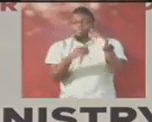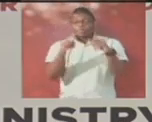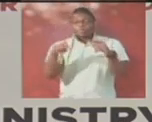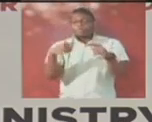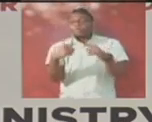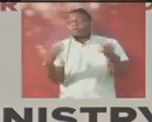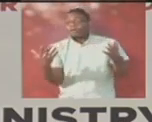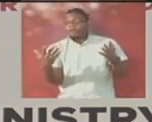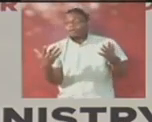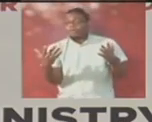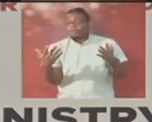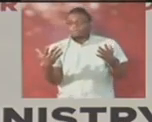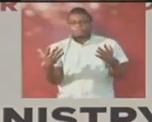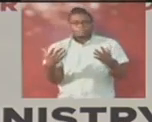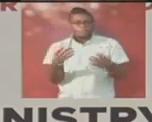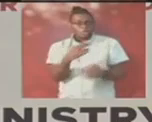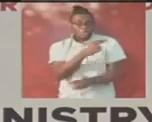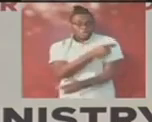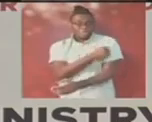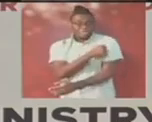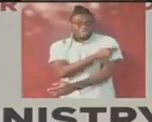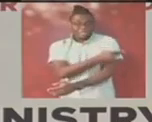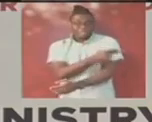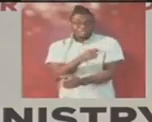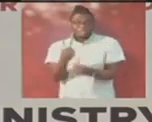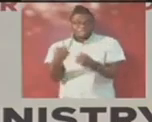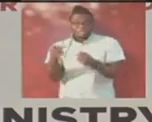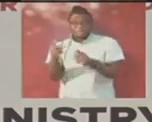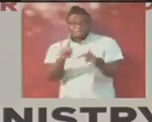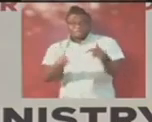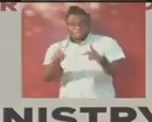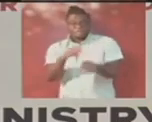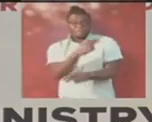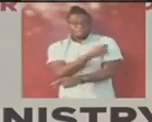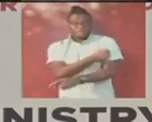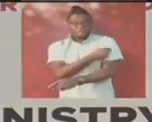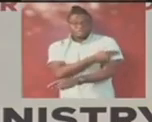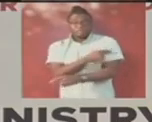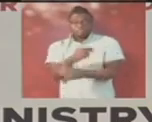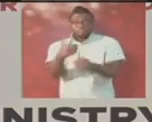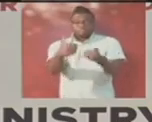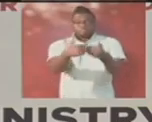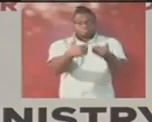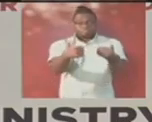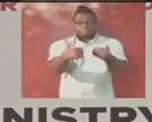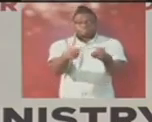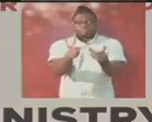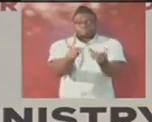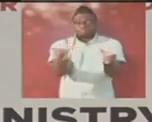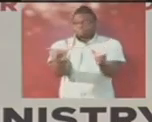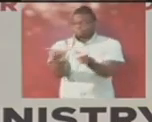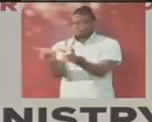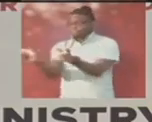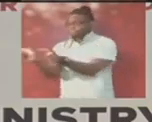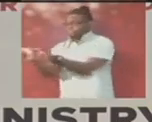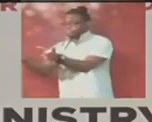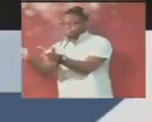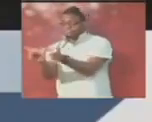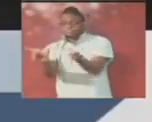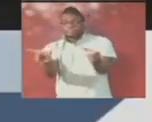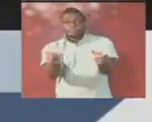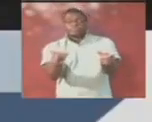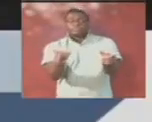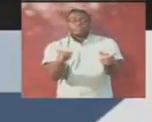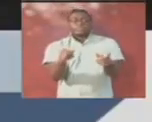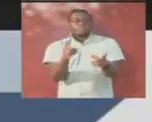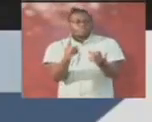hospital occupancy figures in our parallel healthcare system. I'll start this morning with the clinical update,